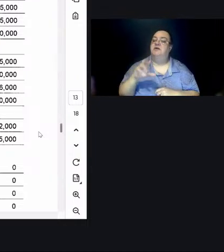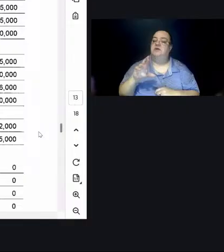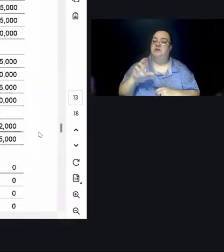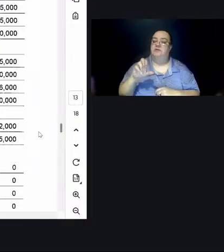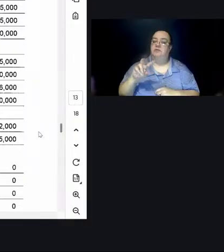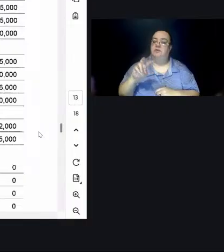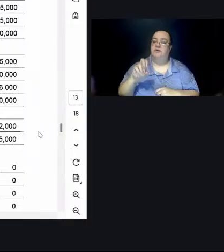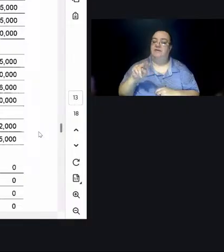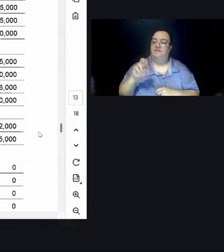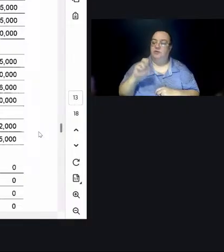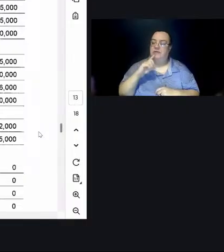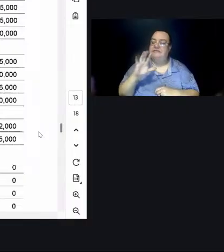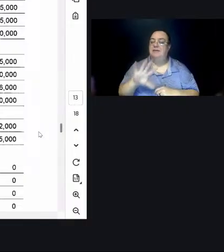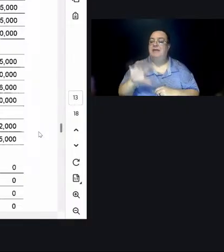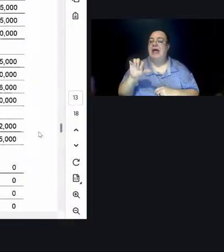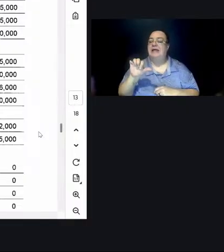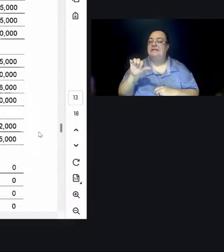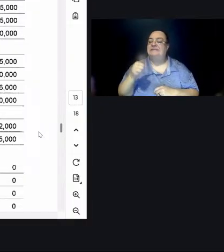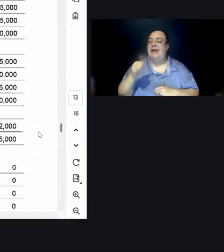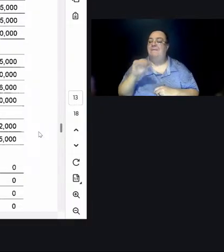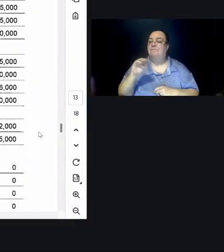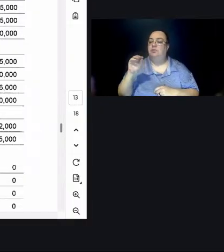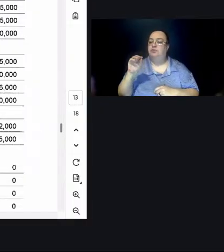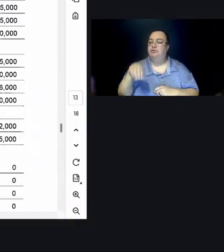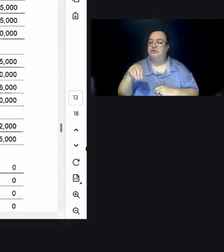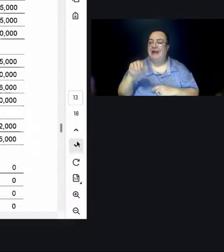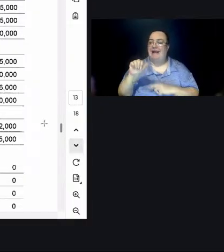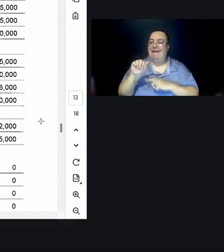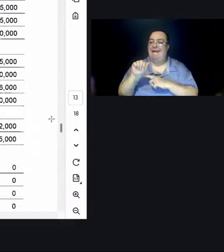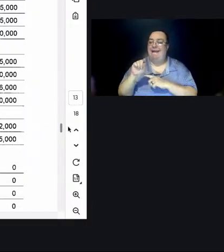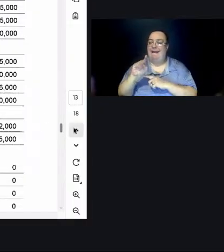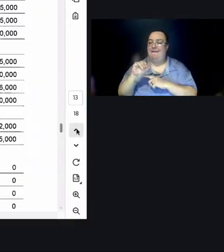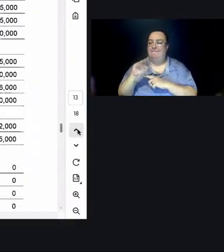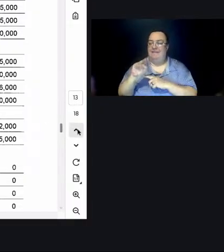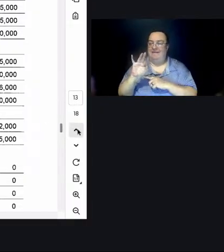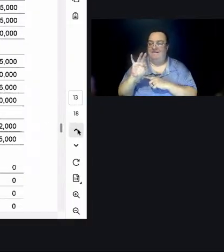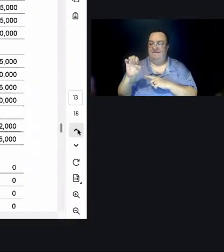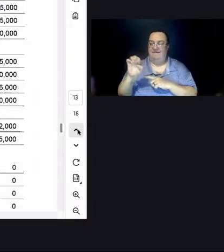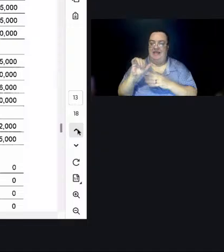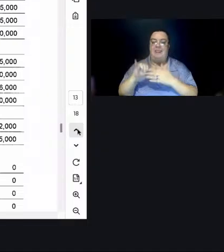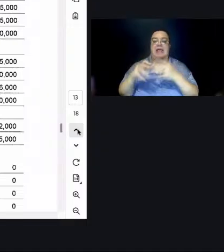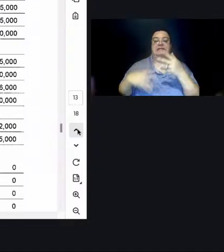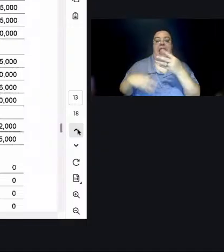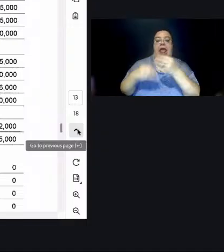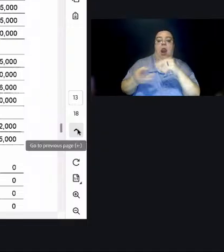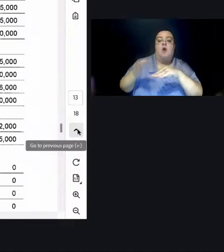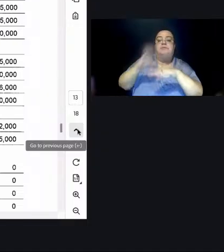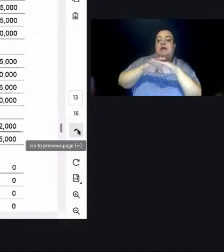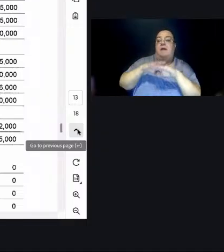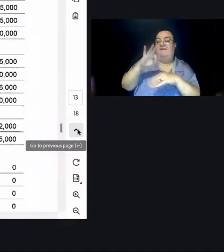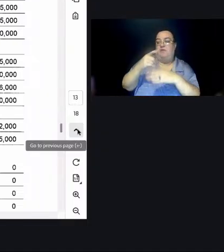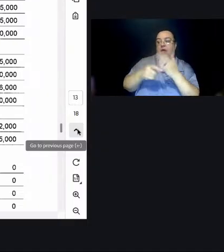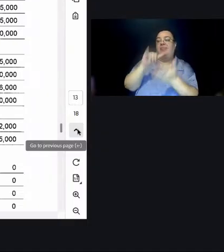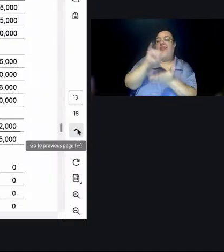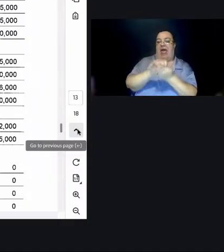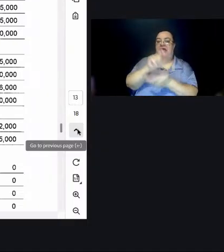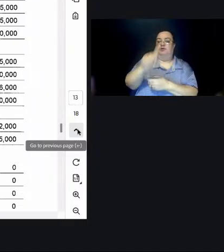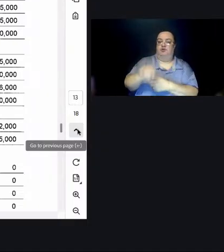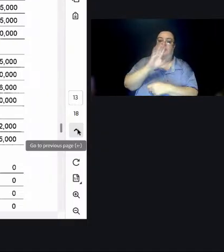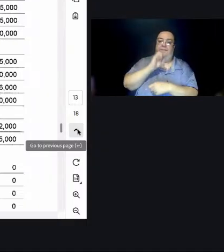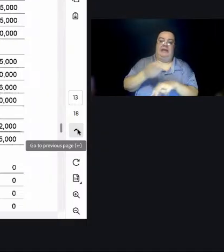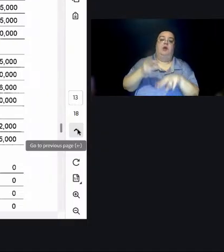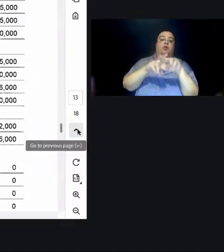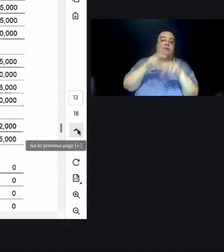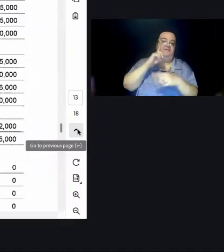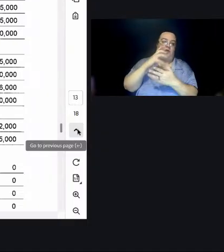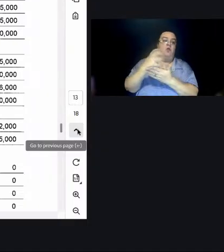it's about a 10% administrative fee added on top of the cost, so that should actually be increased. for Okay, the so that's